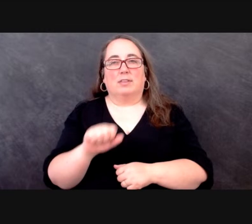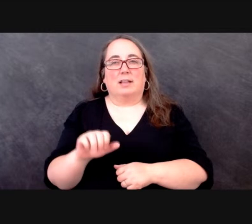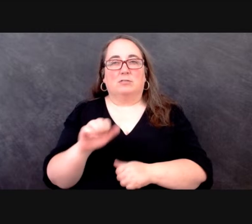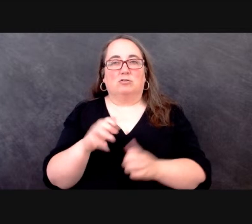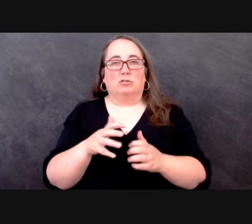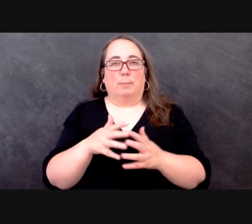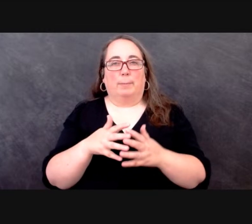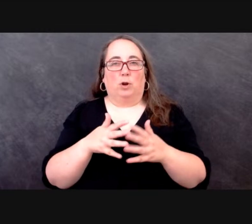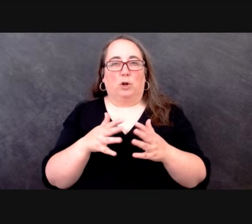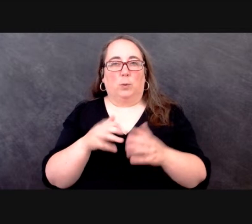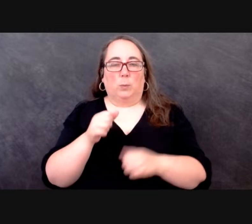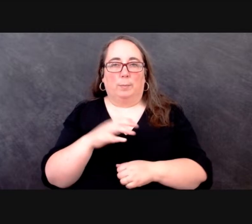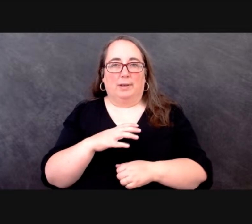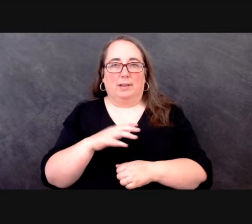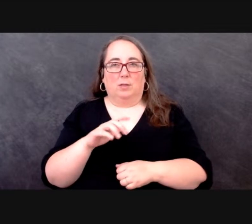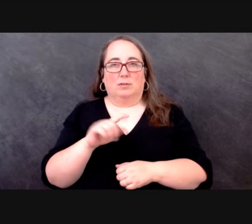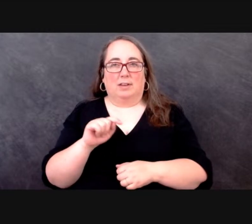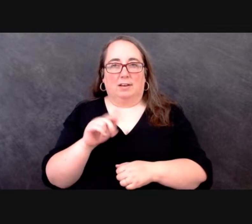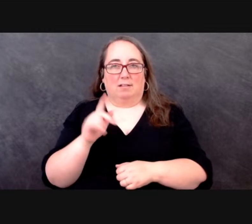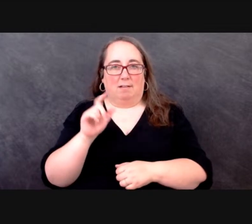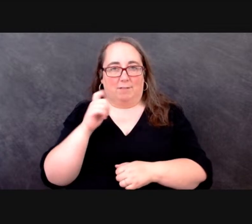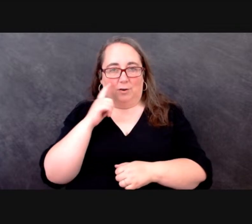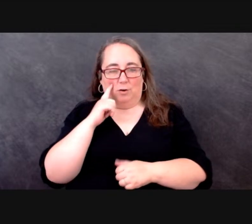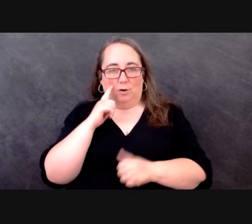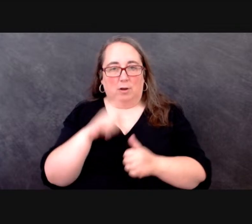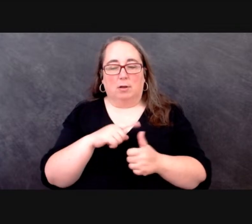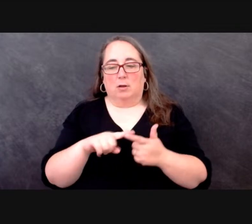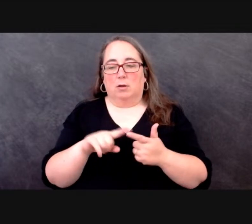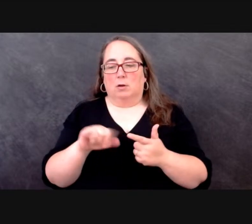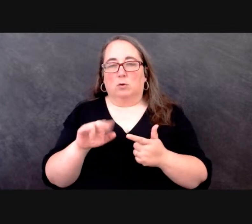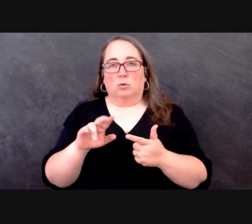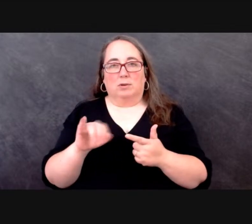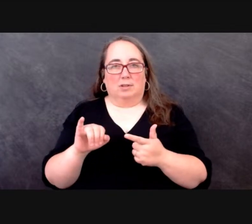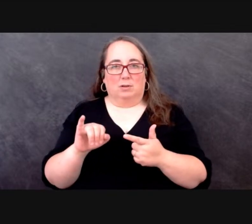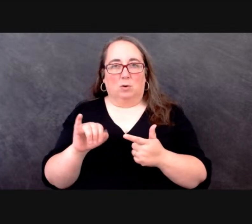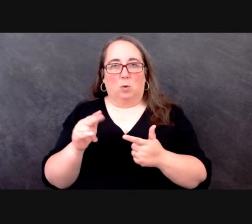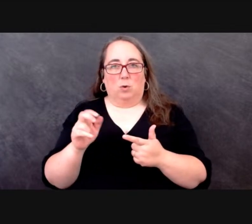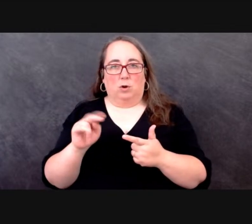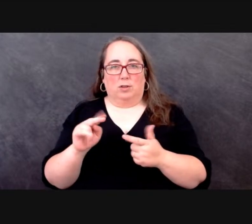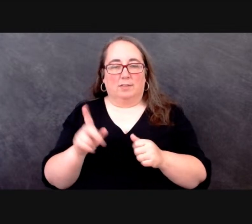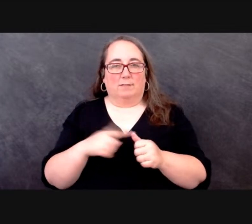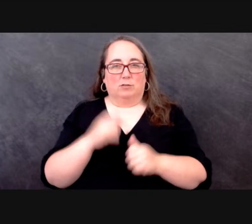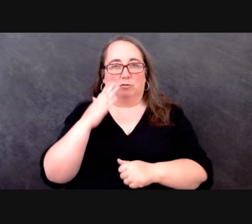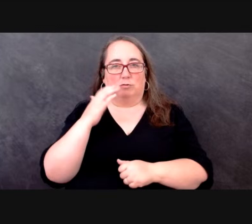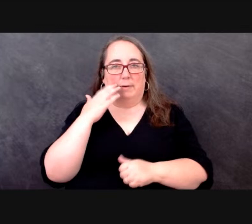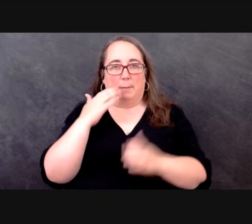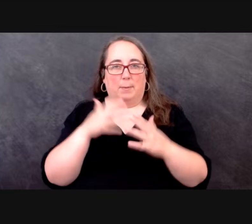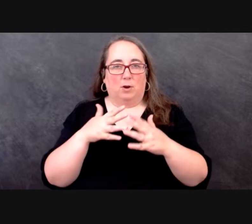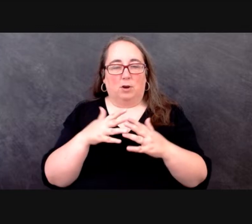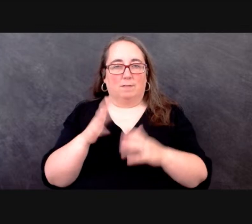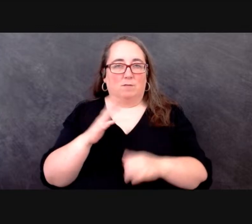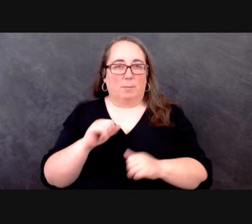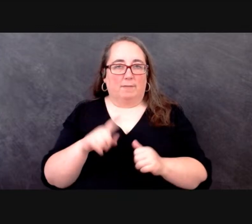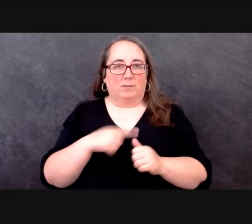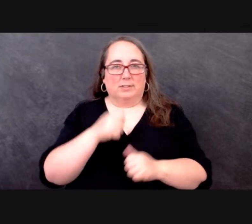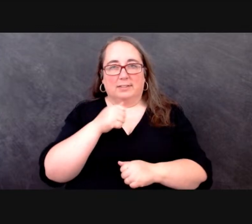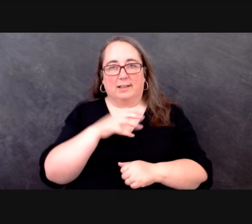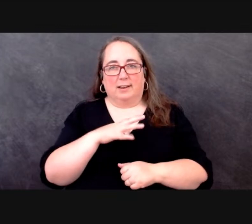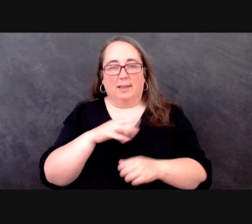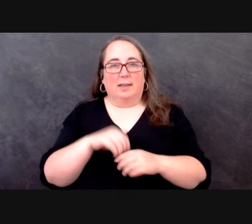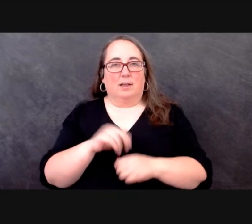woman lieutenant governor, and Yumi Hogan, the first Korean American former First Lady in the